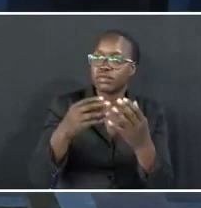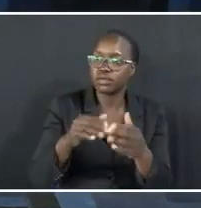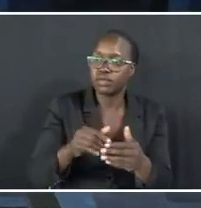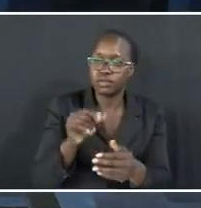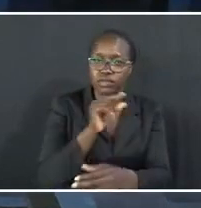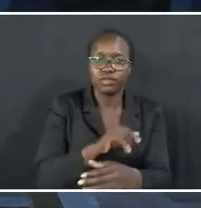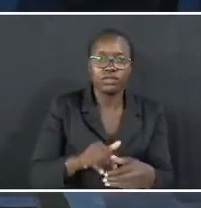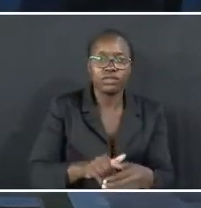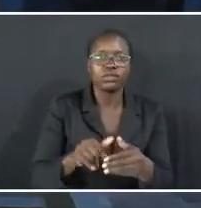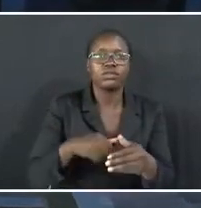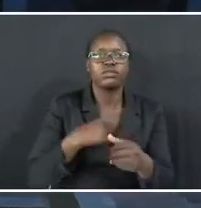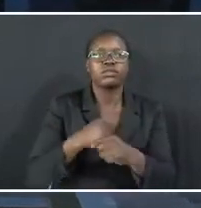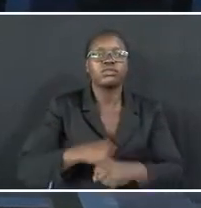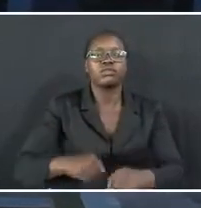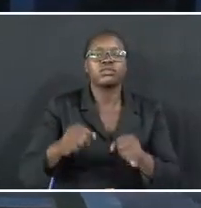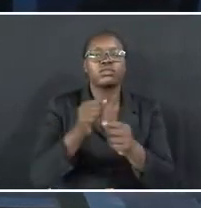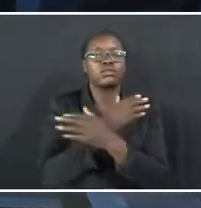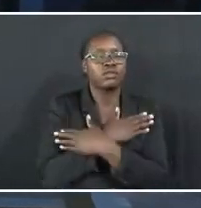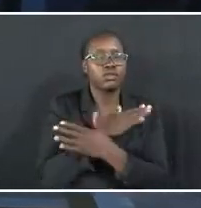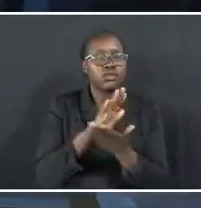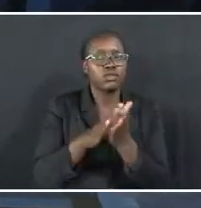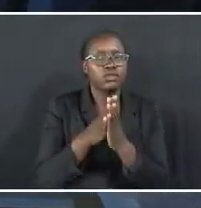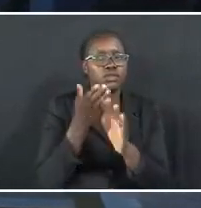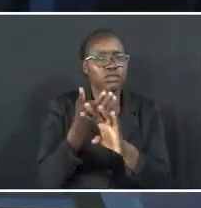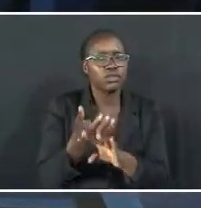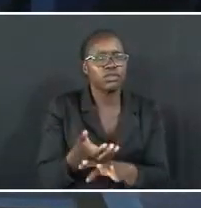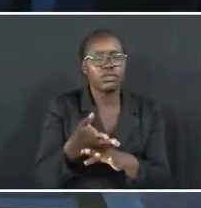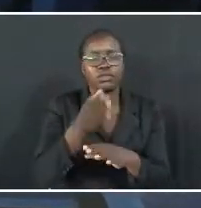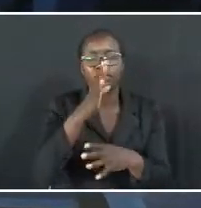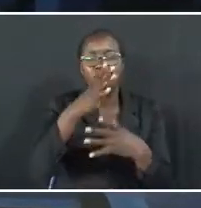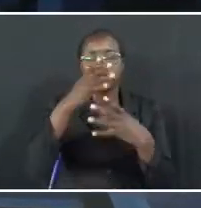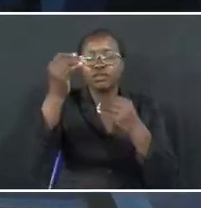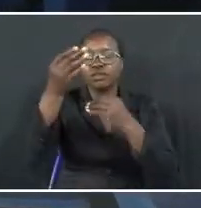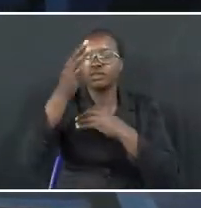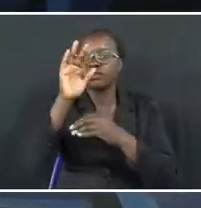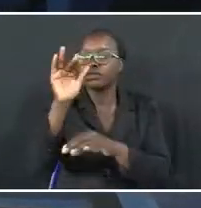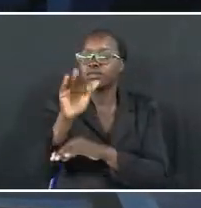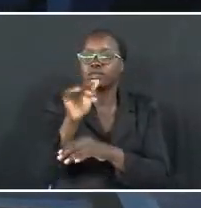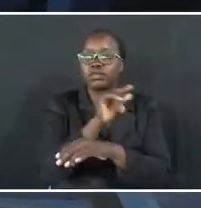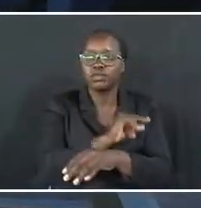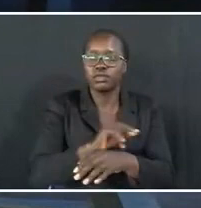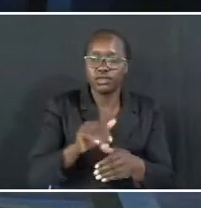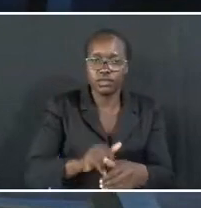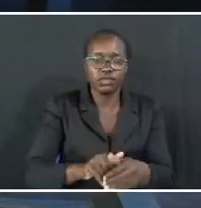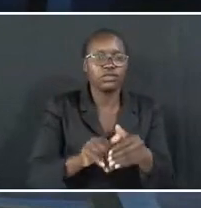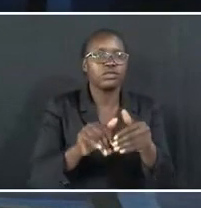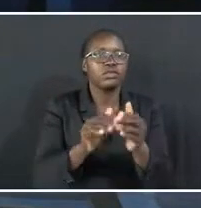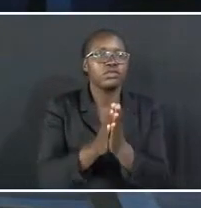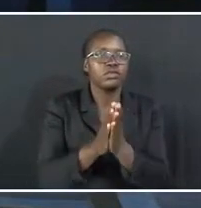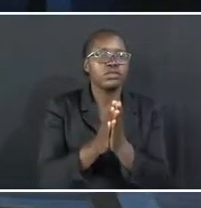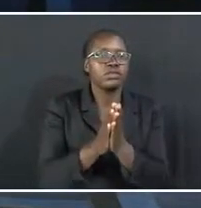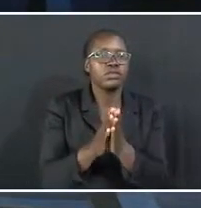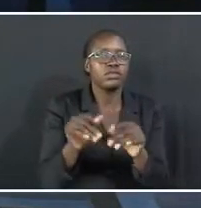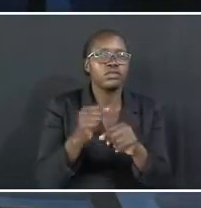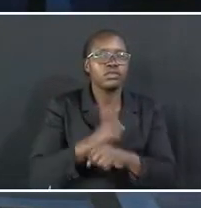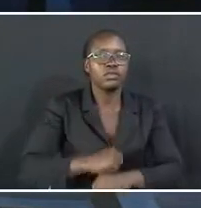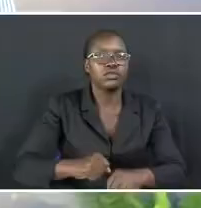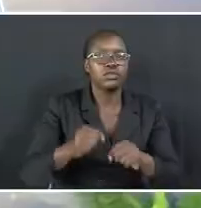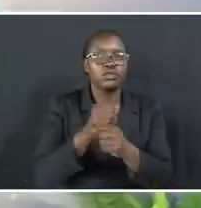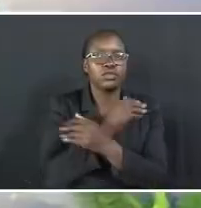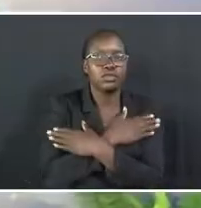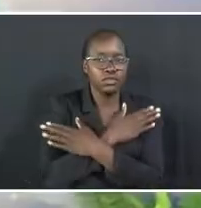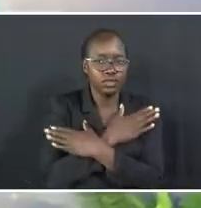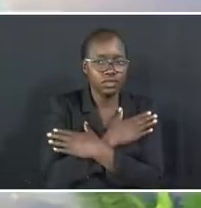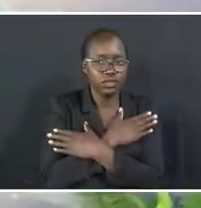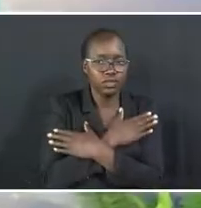to follow my master and my friend. When it gets tough, go to him and ask him to give you grace to follow him as your master and your